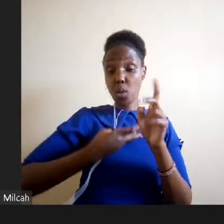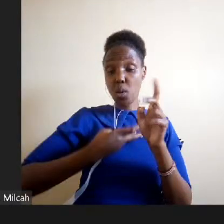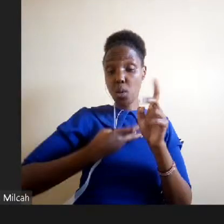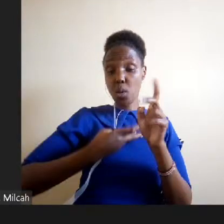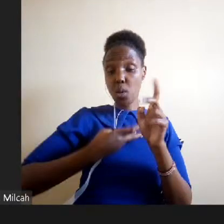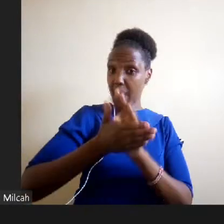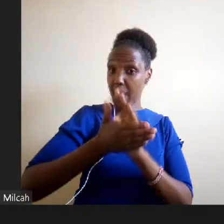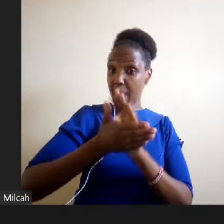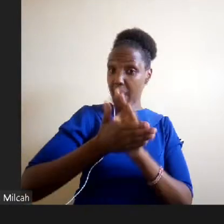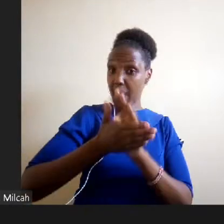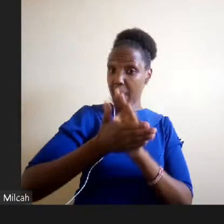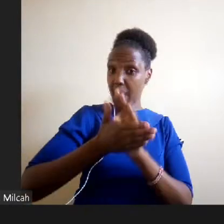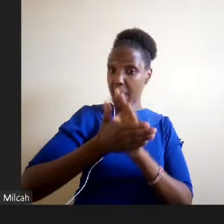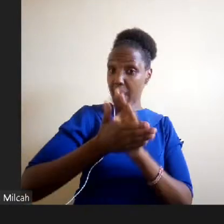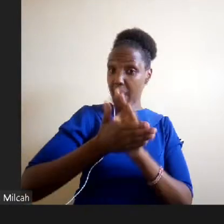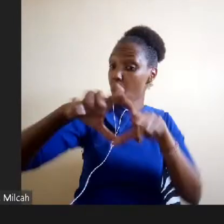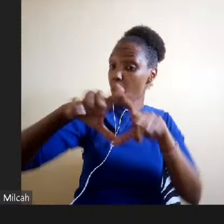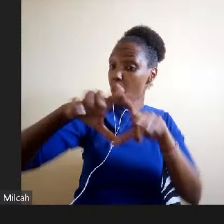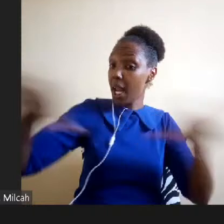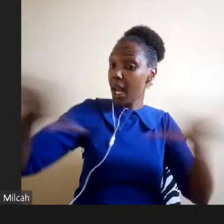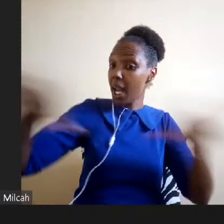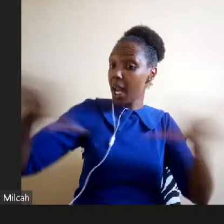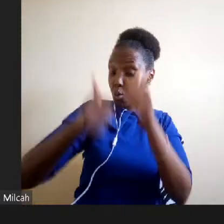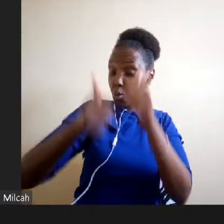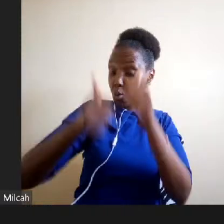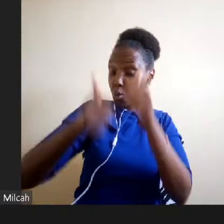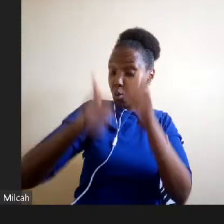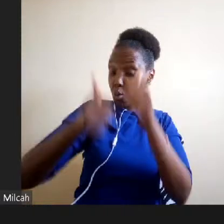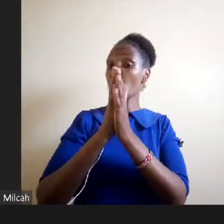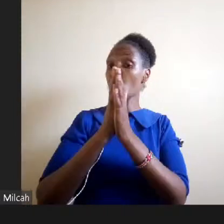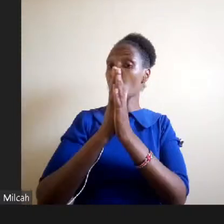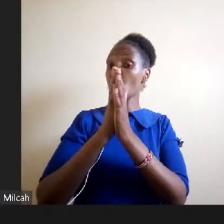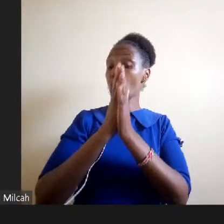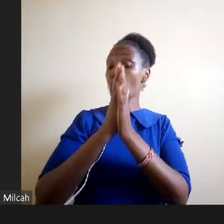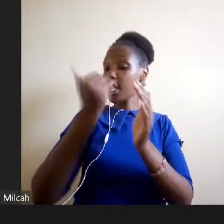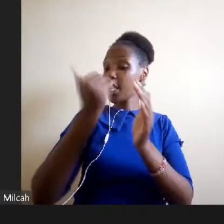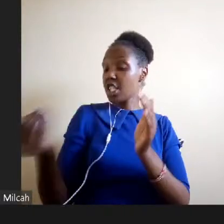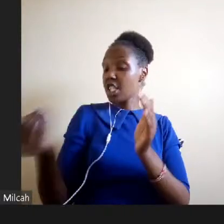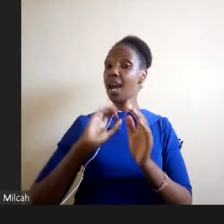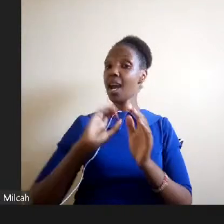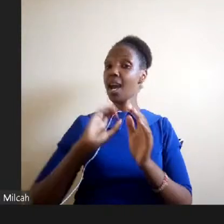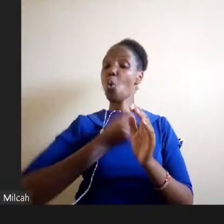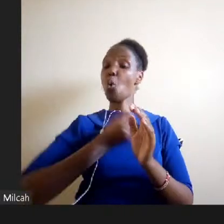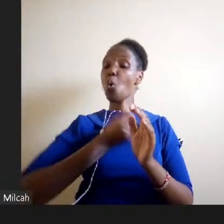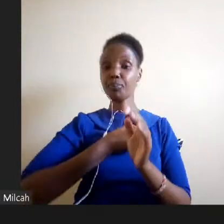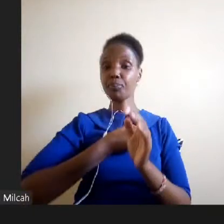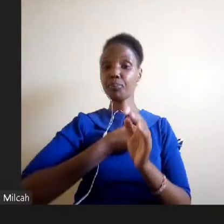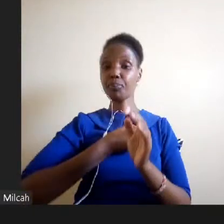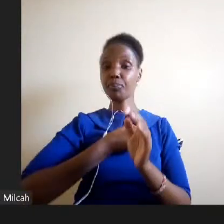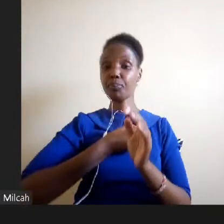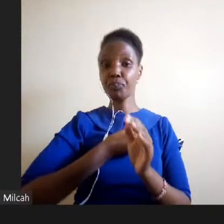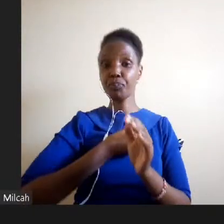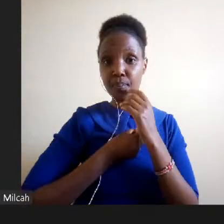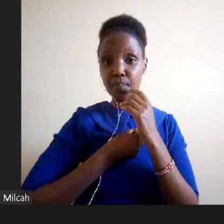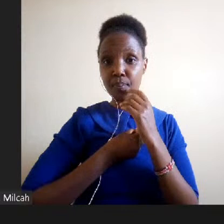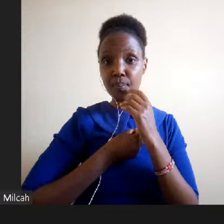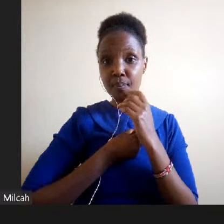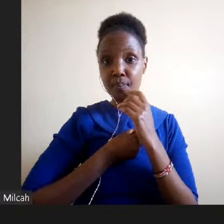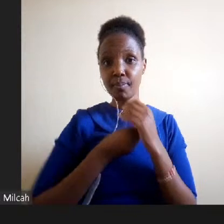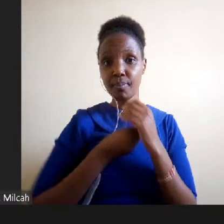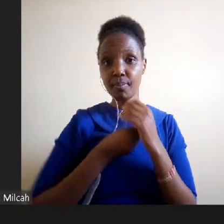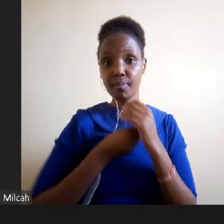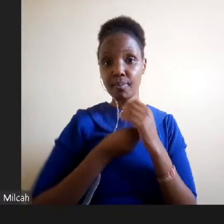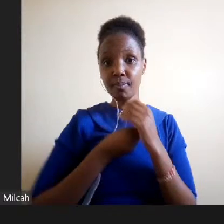on at a certain period of time as they are engaging with online platforms. Children have started switching screens when you come near